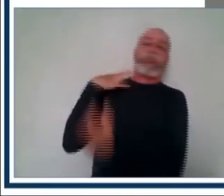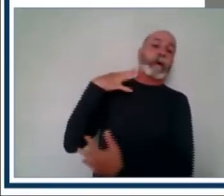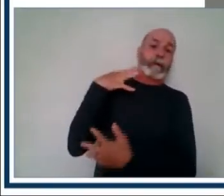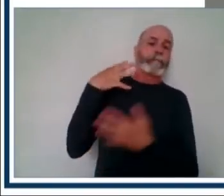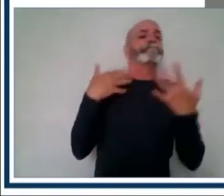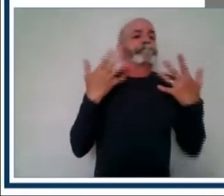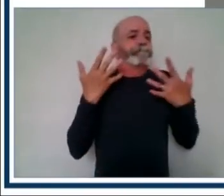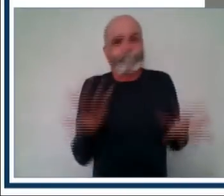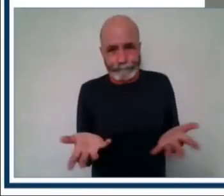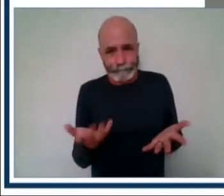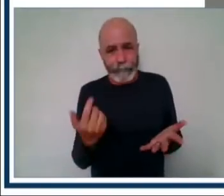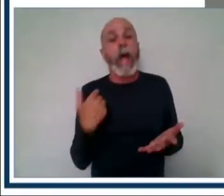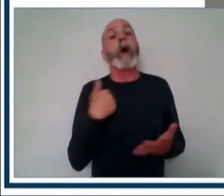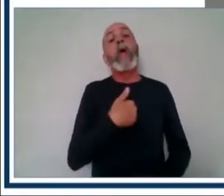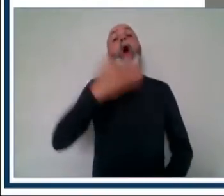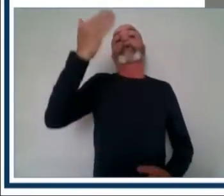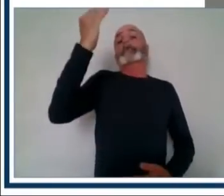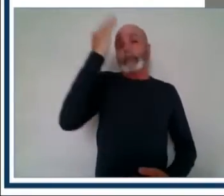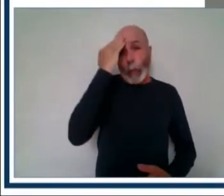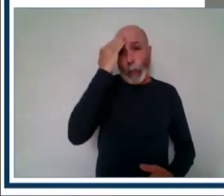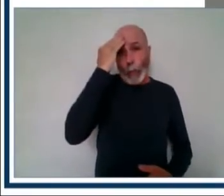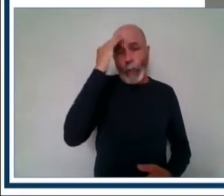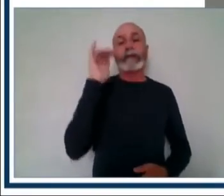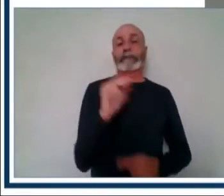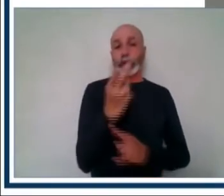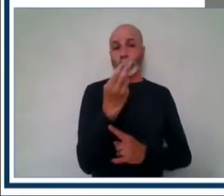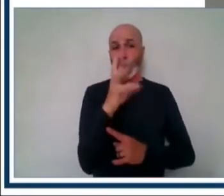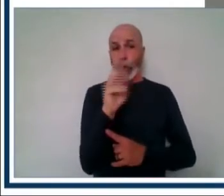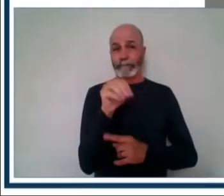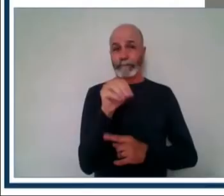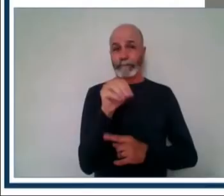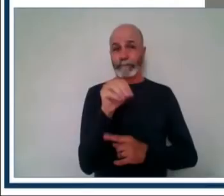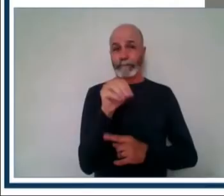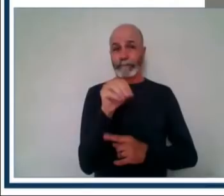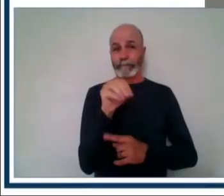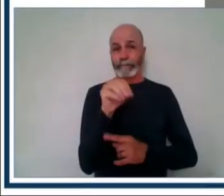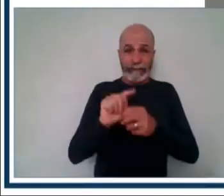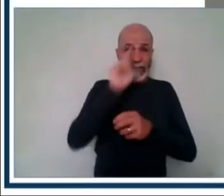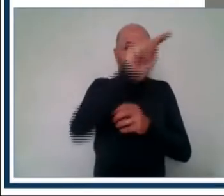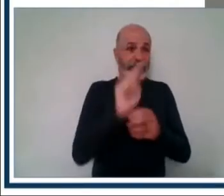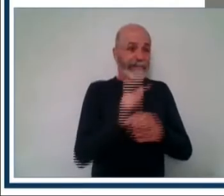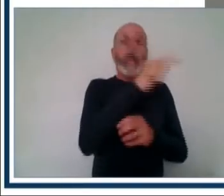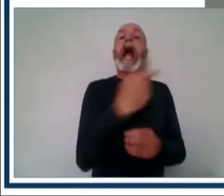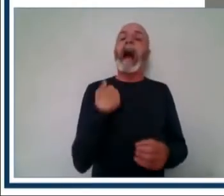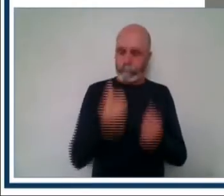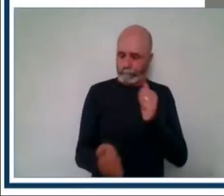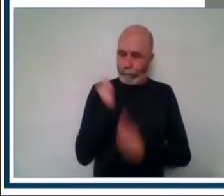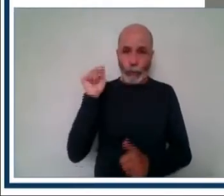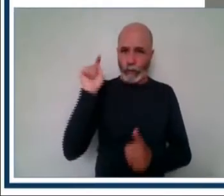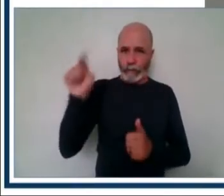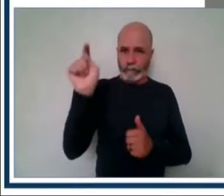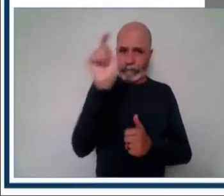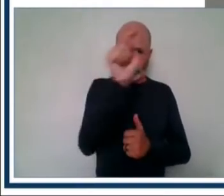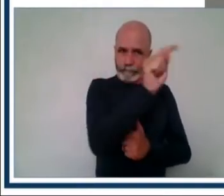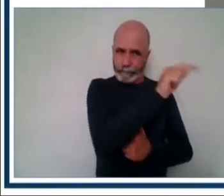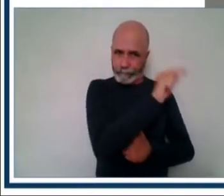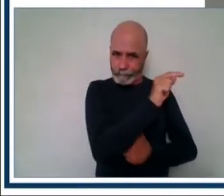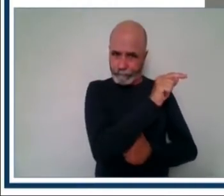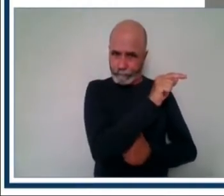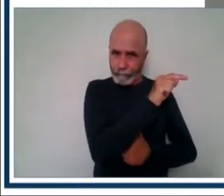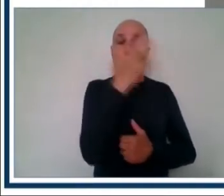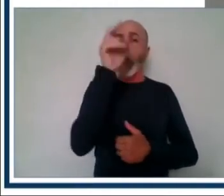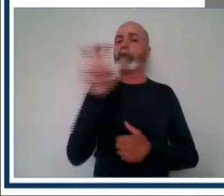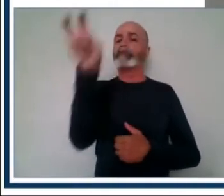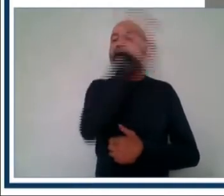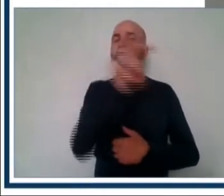HRM, it's good news. Where the cases we are seeing are some of them are returning travelers. We have a couple of rotational workers,